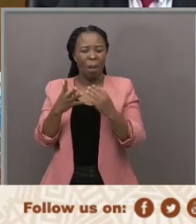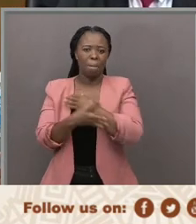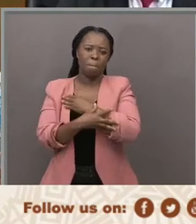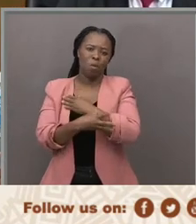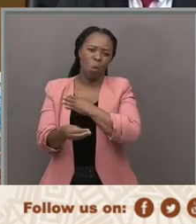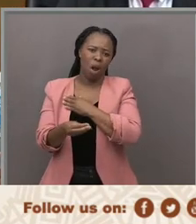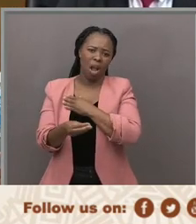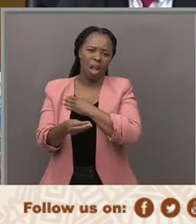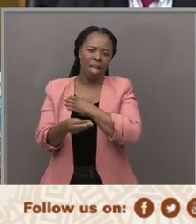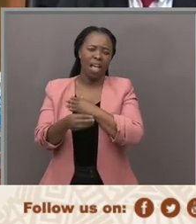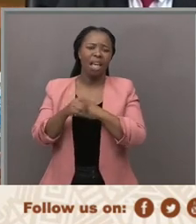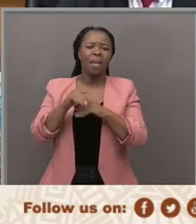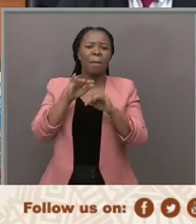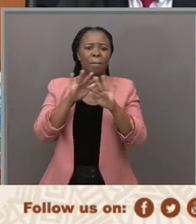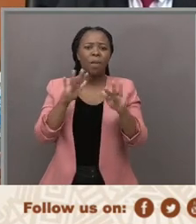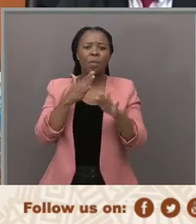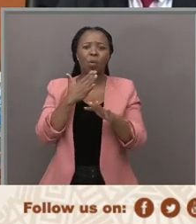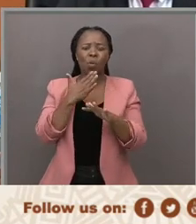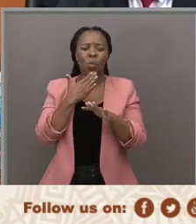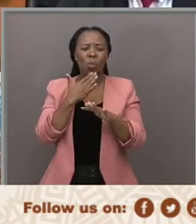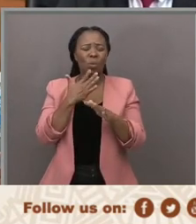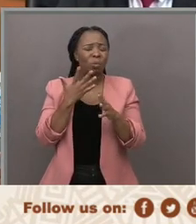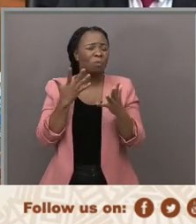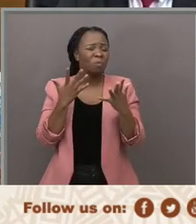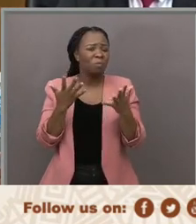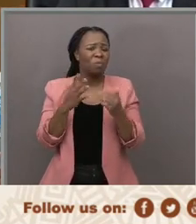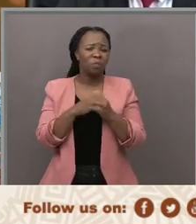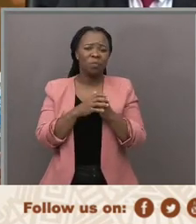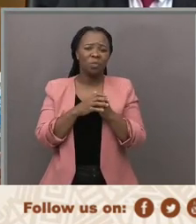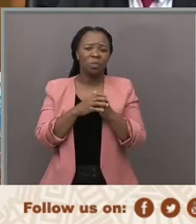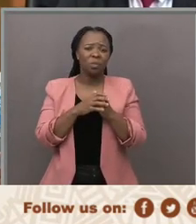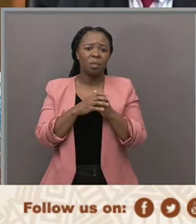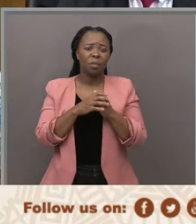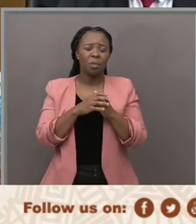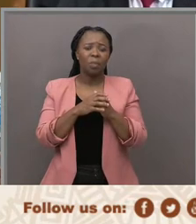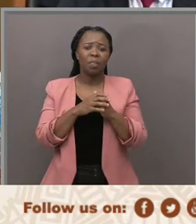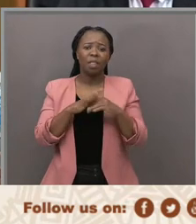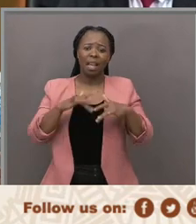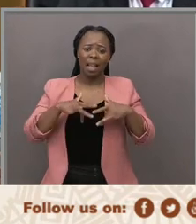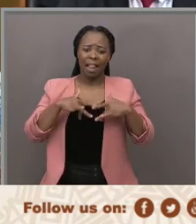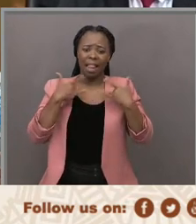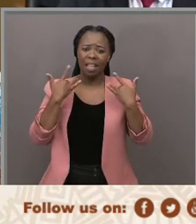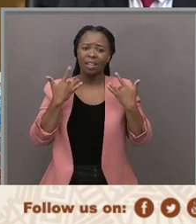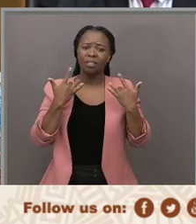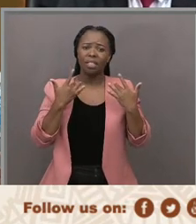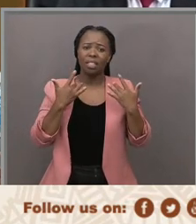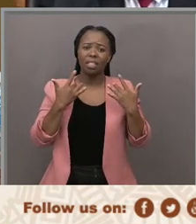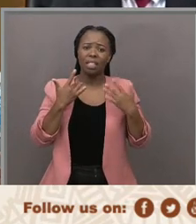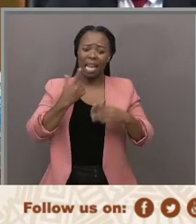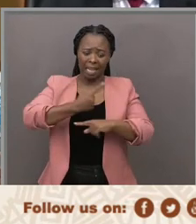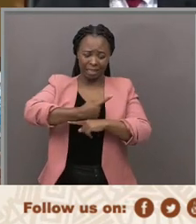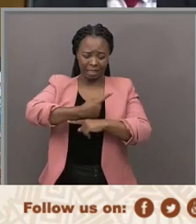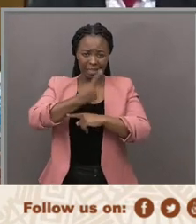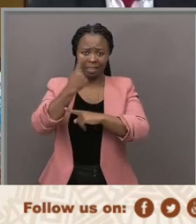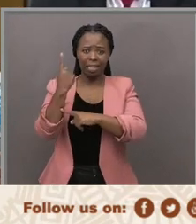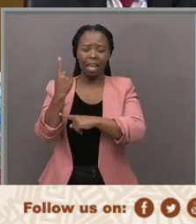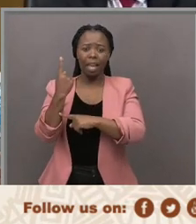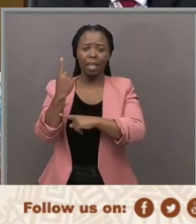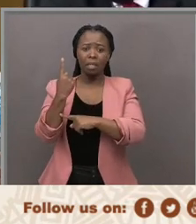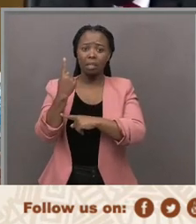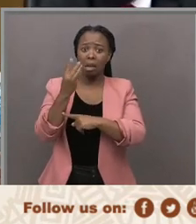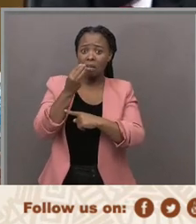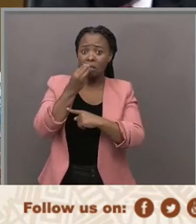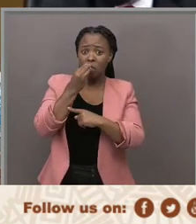urban precariat, people who live their lives not knowing where food is going to come